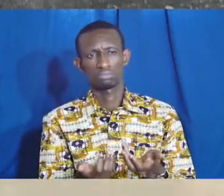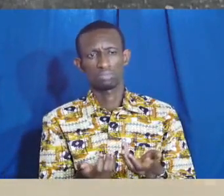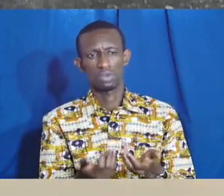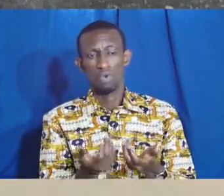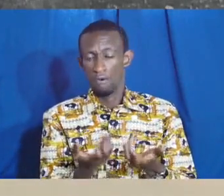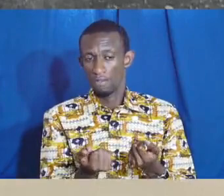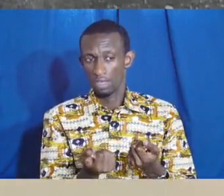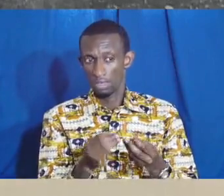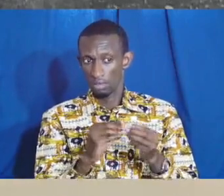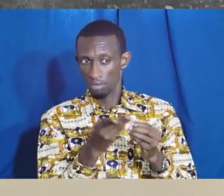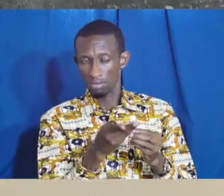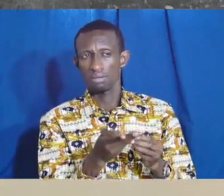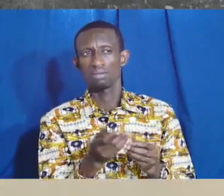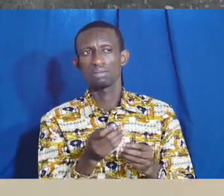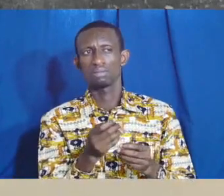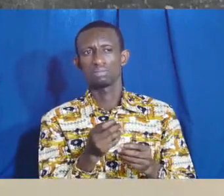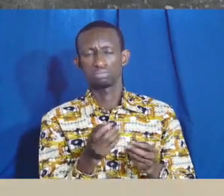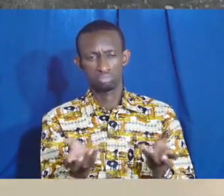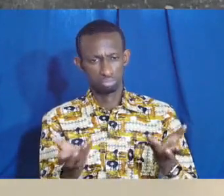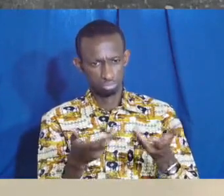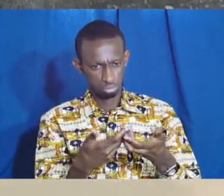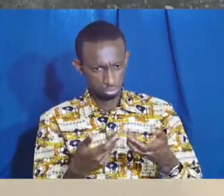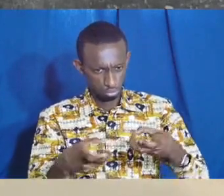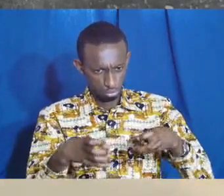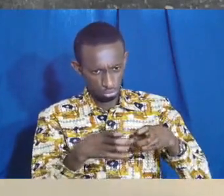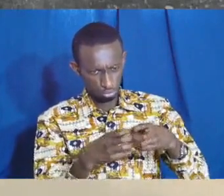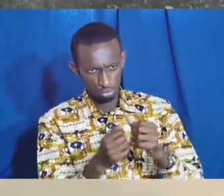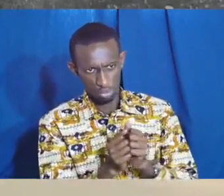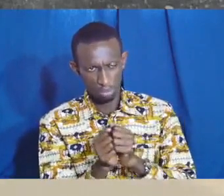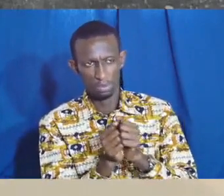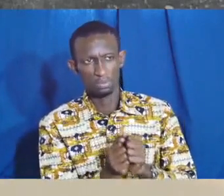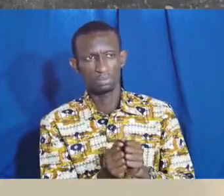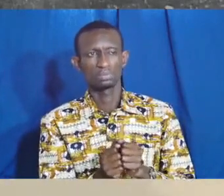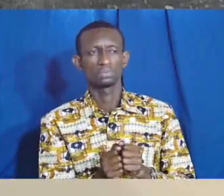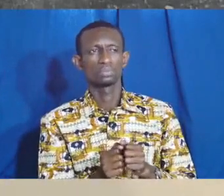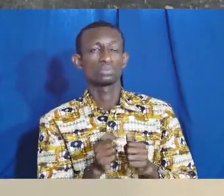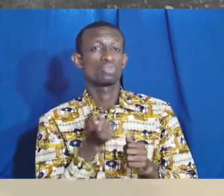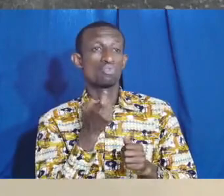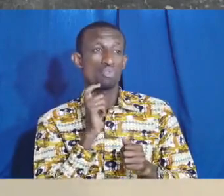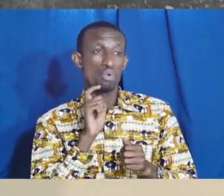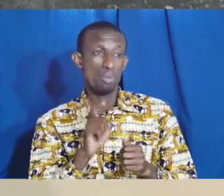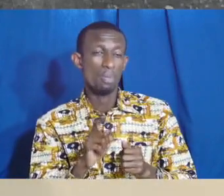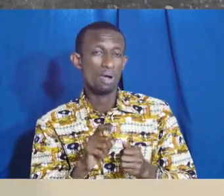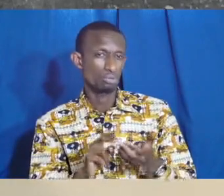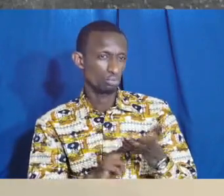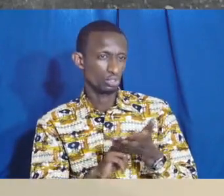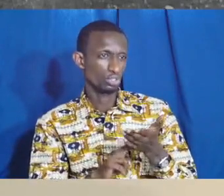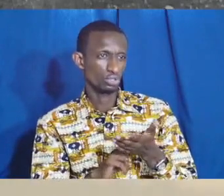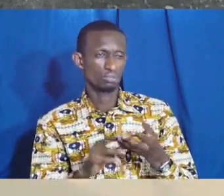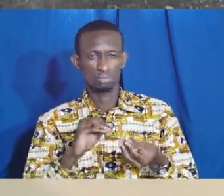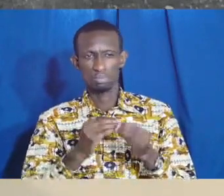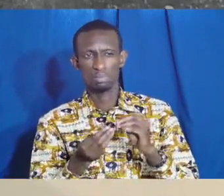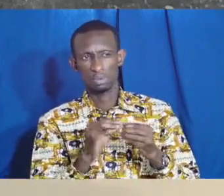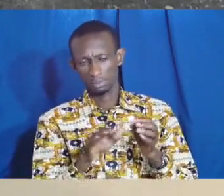with and form what you call enzyme substrate complex. So meaning that enzyme must be used in a small amount in order